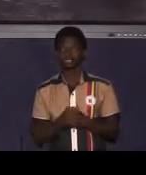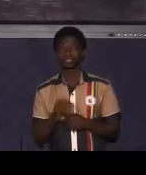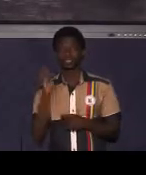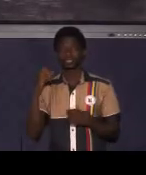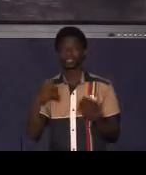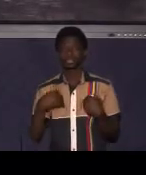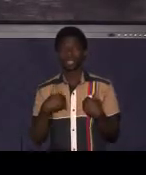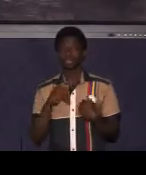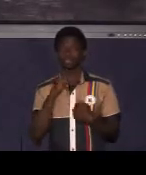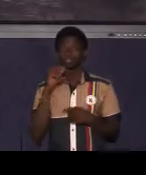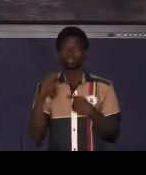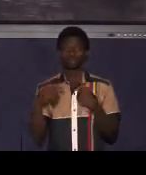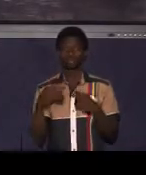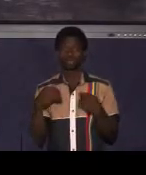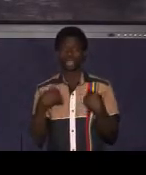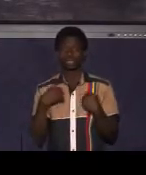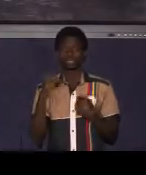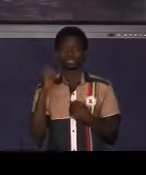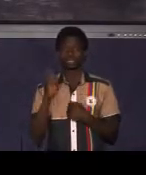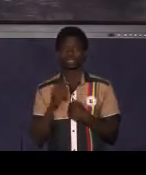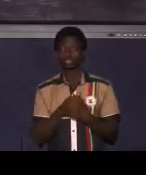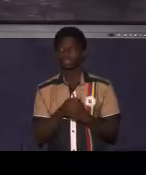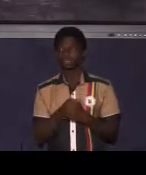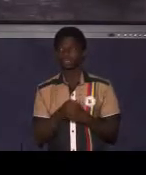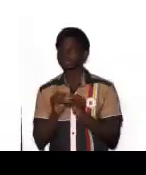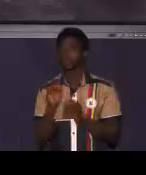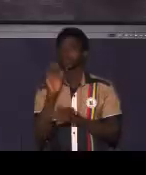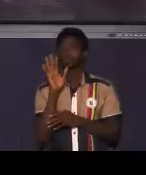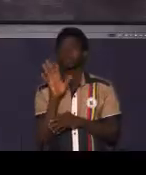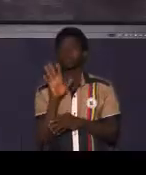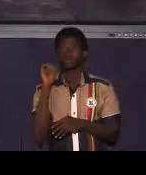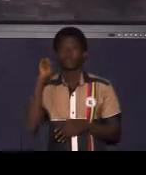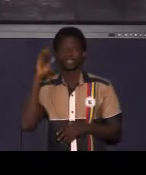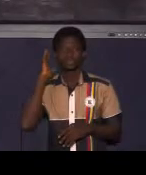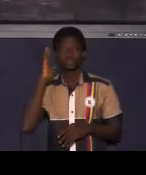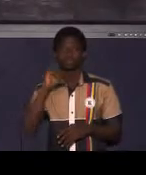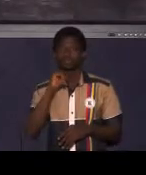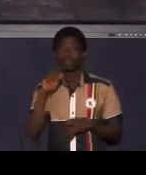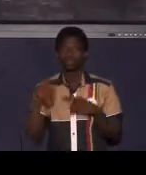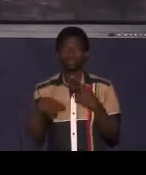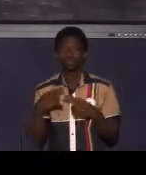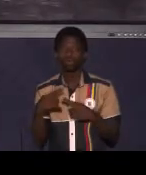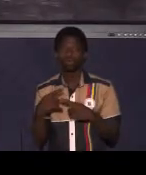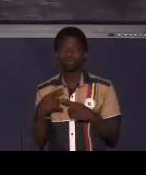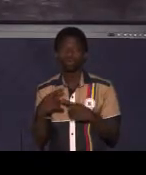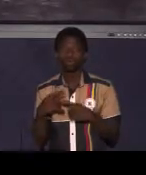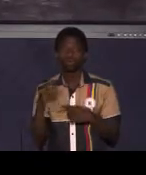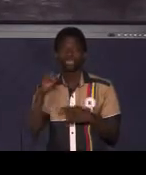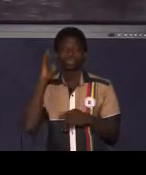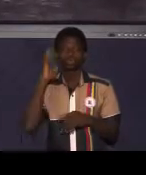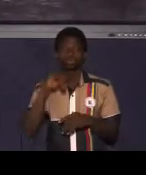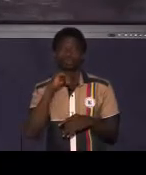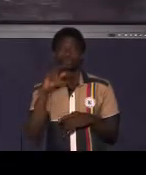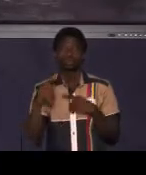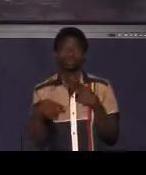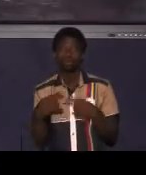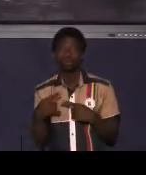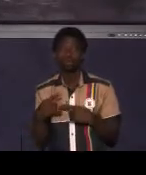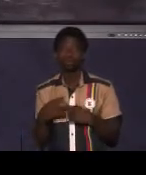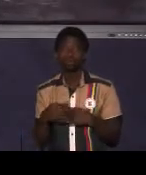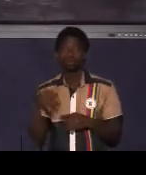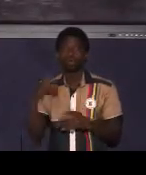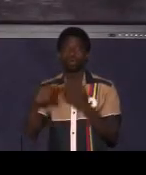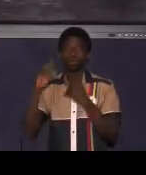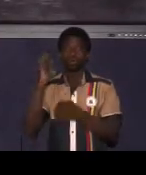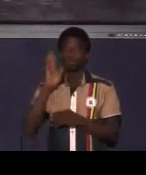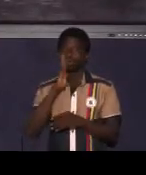Has he? He hasn't gone. Has he? Number 5. He won't go. He